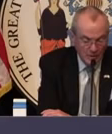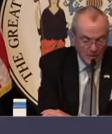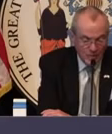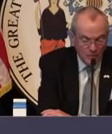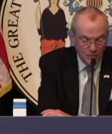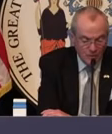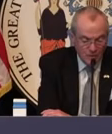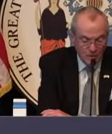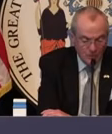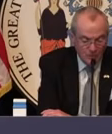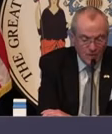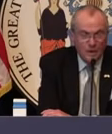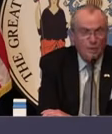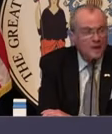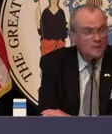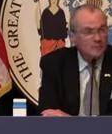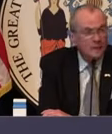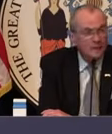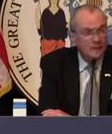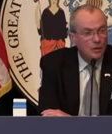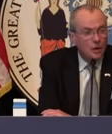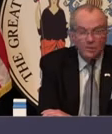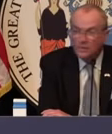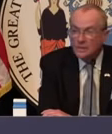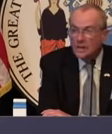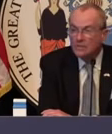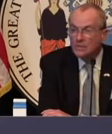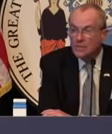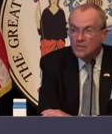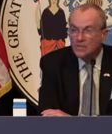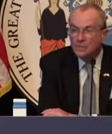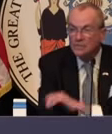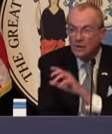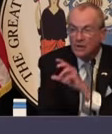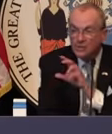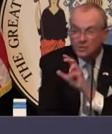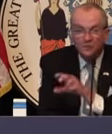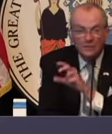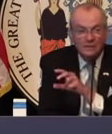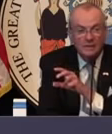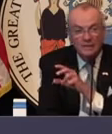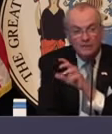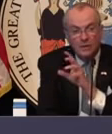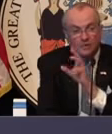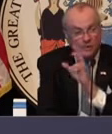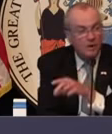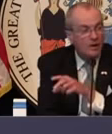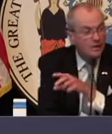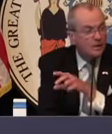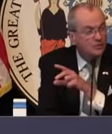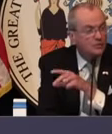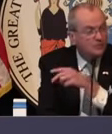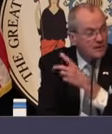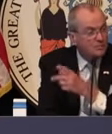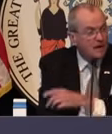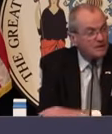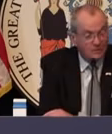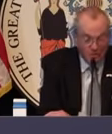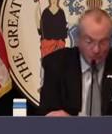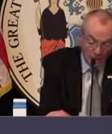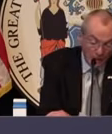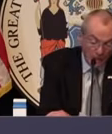Polis an hour or so ago from Colorado. All good conversations with the very explicit intent of both comparing notes and